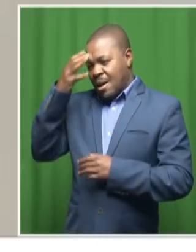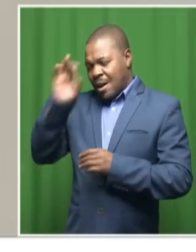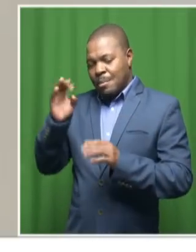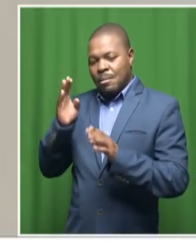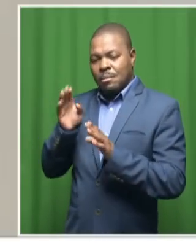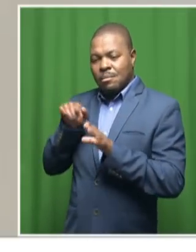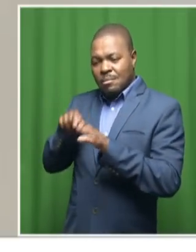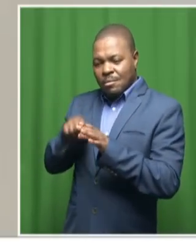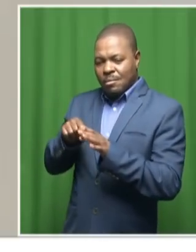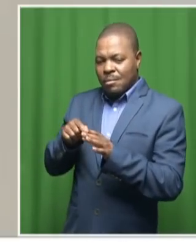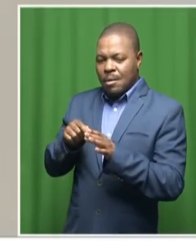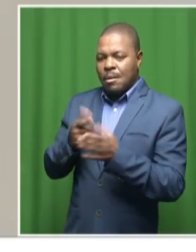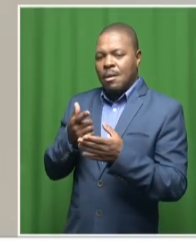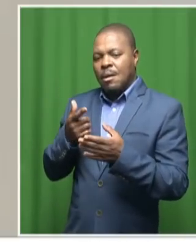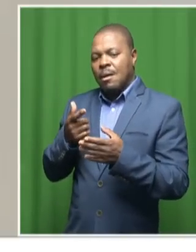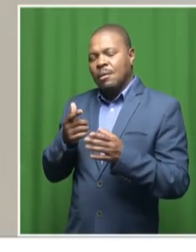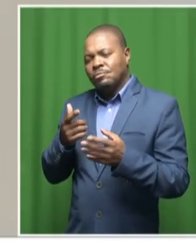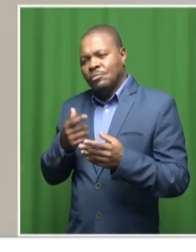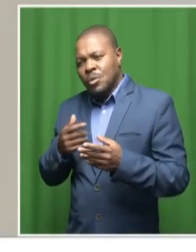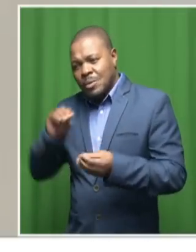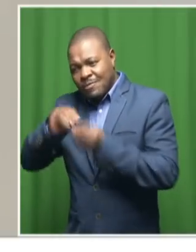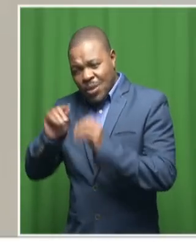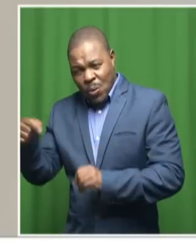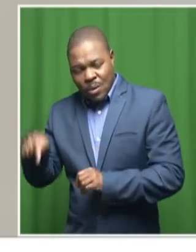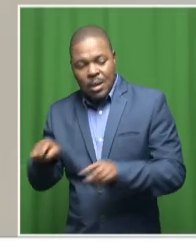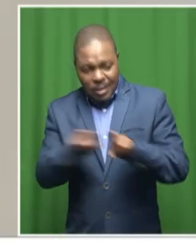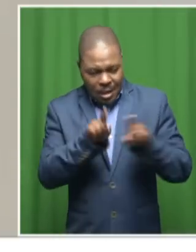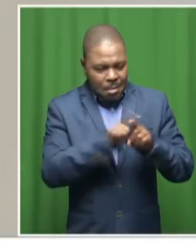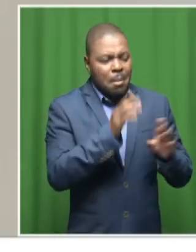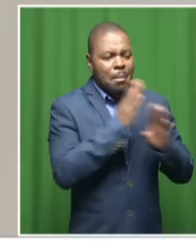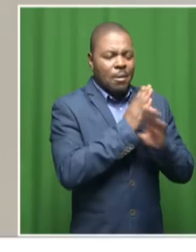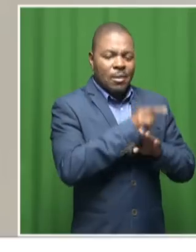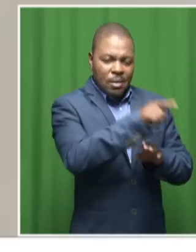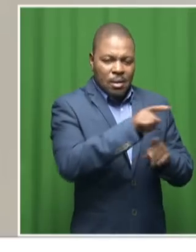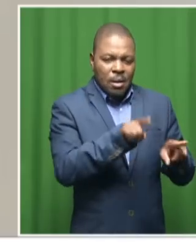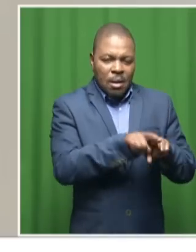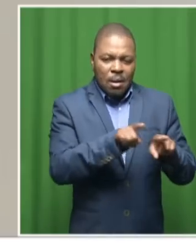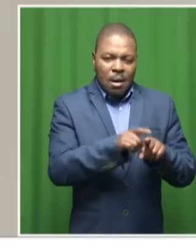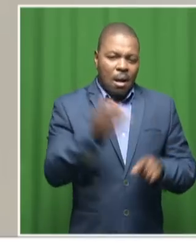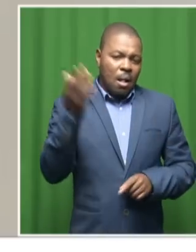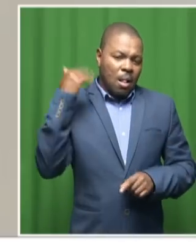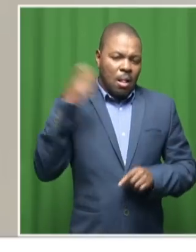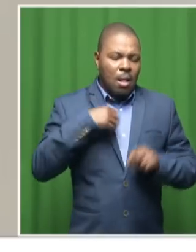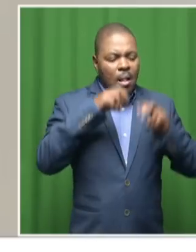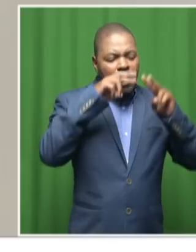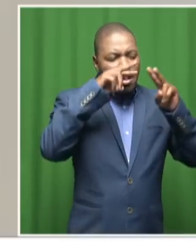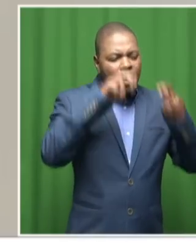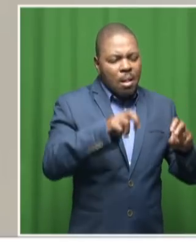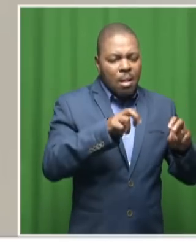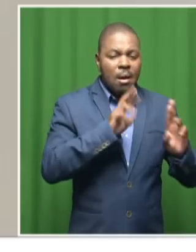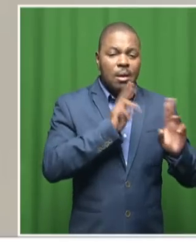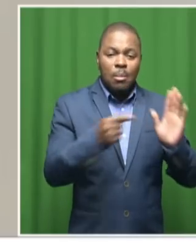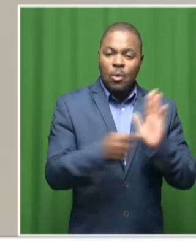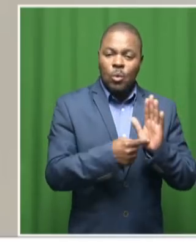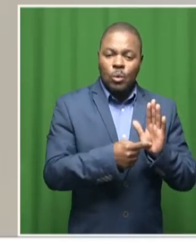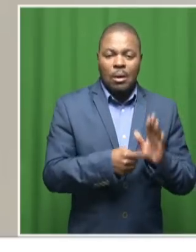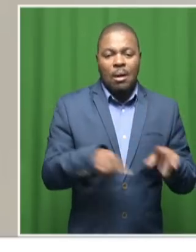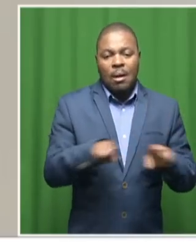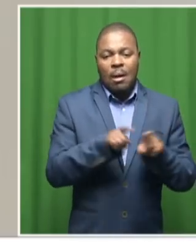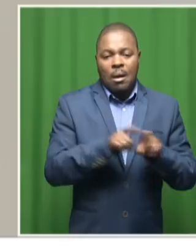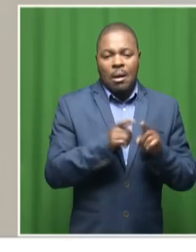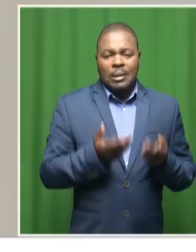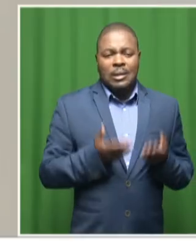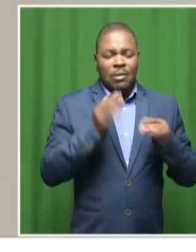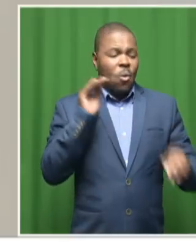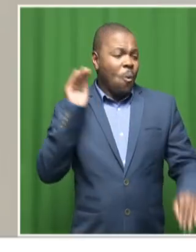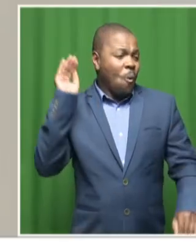There are many problems in the private sector as well. We saw in the health market inquiry reports severe overservicing